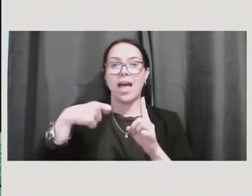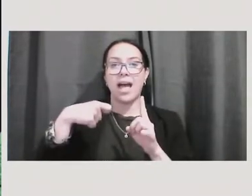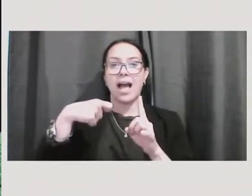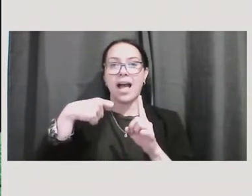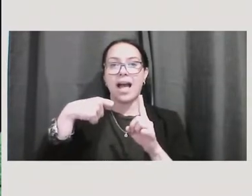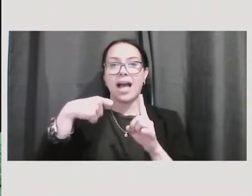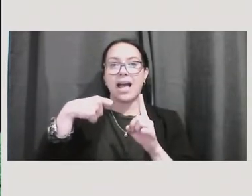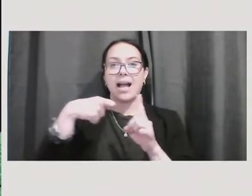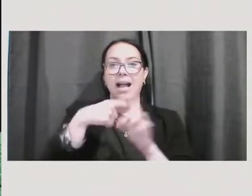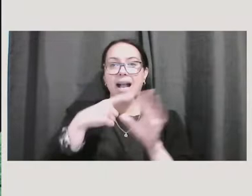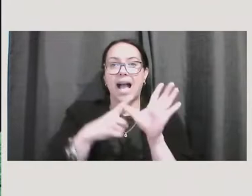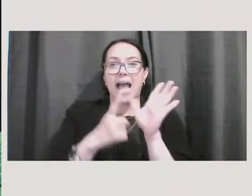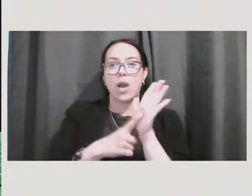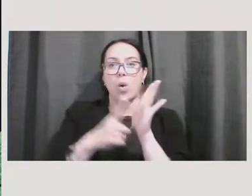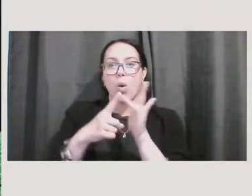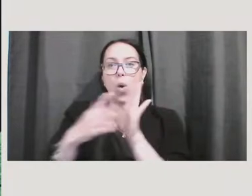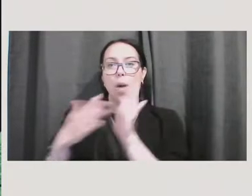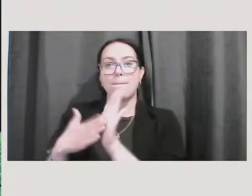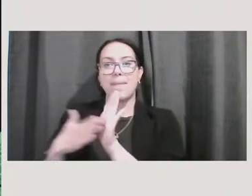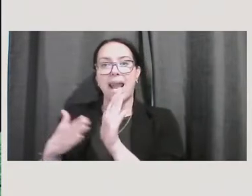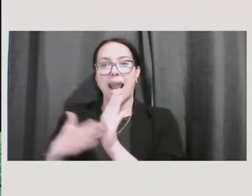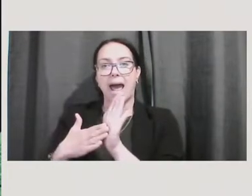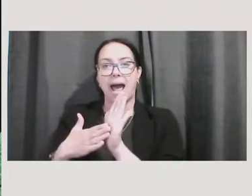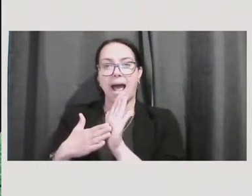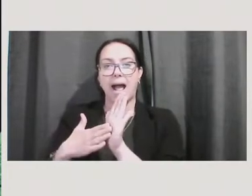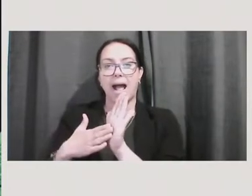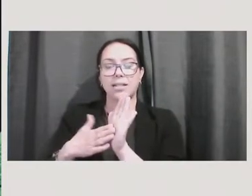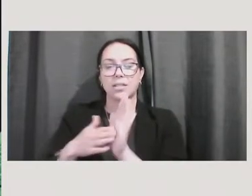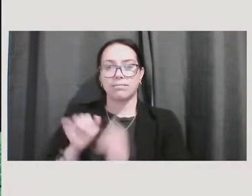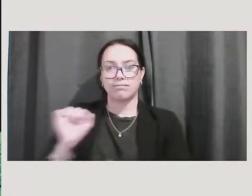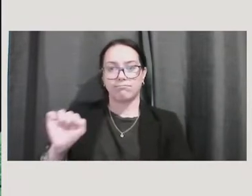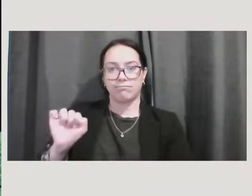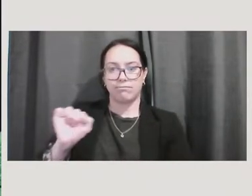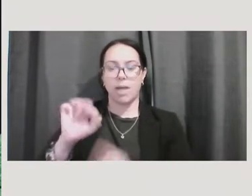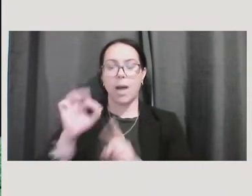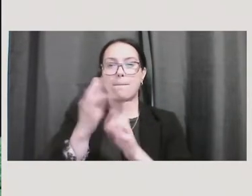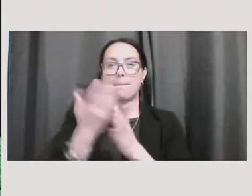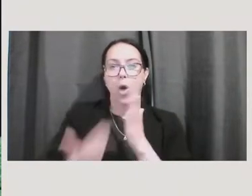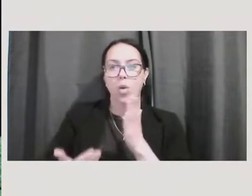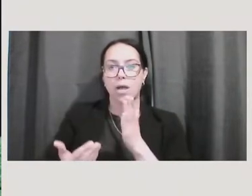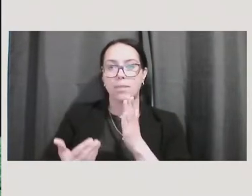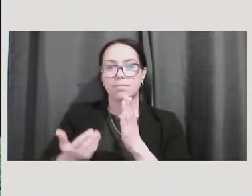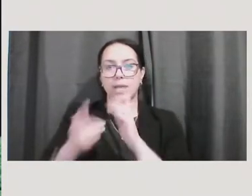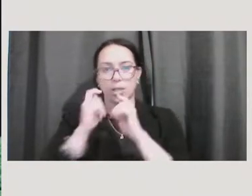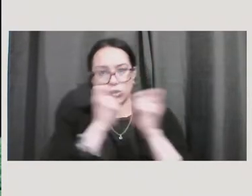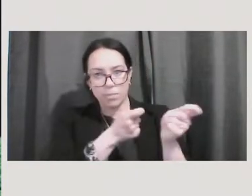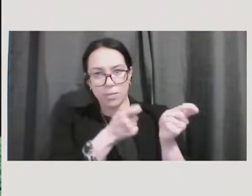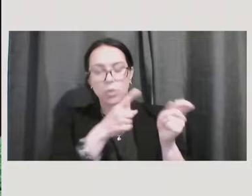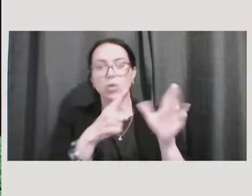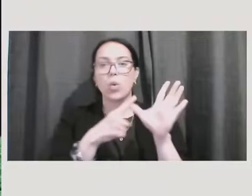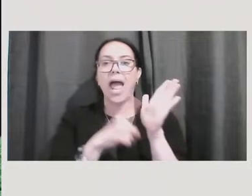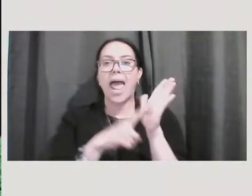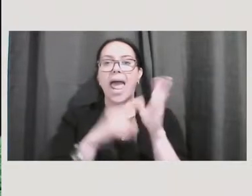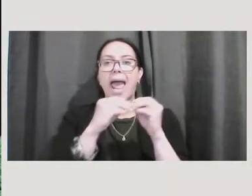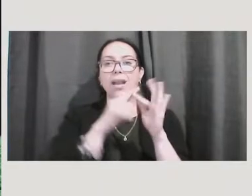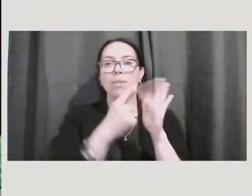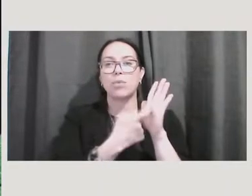kalomila's poem and it's a tribute to Albert Wendt on his birthday